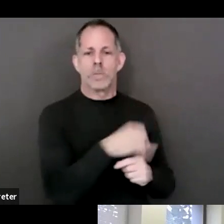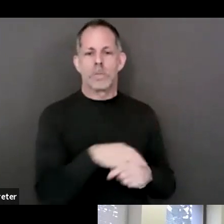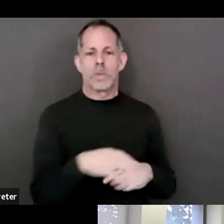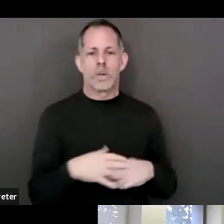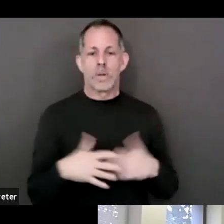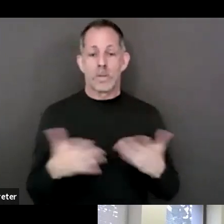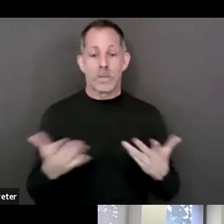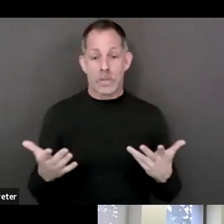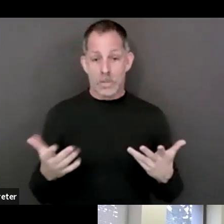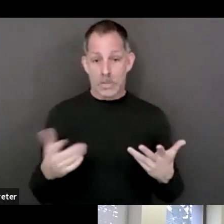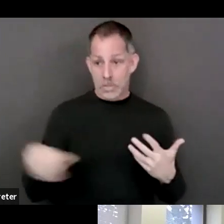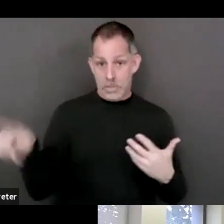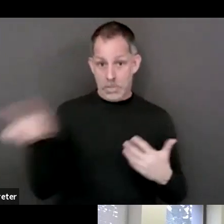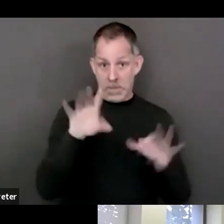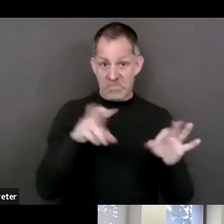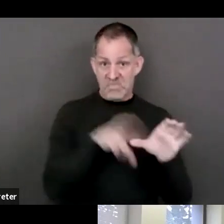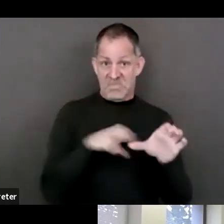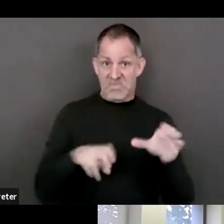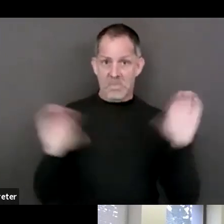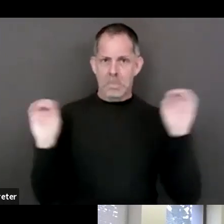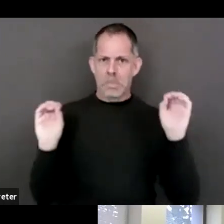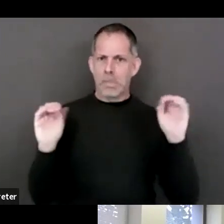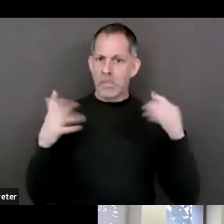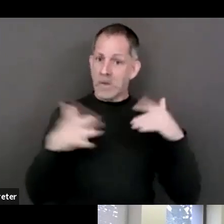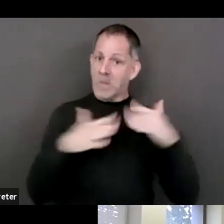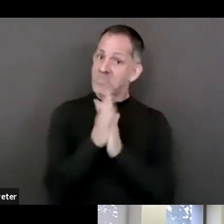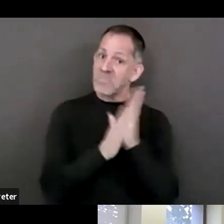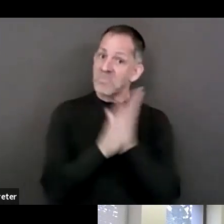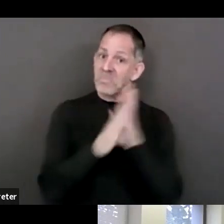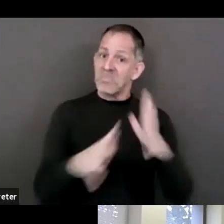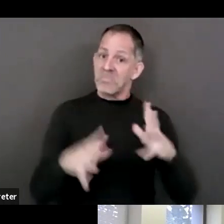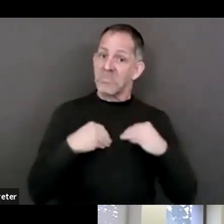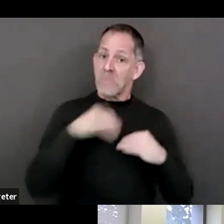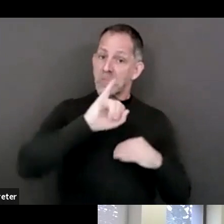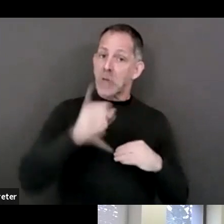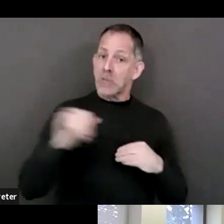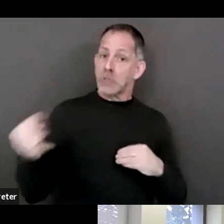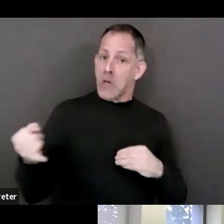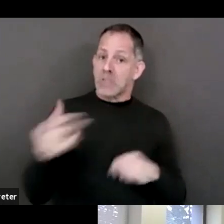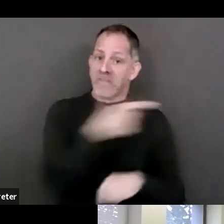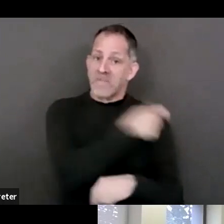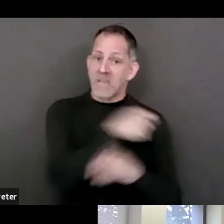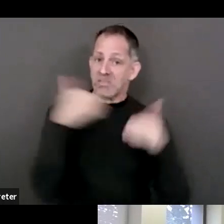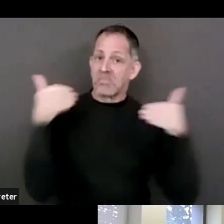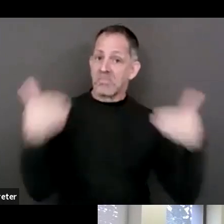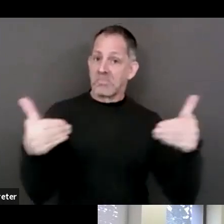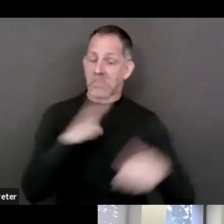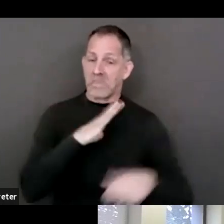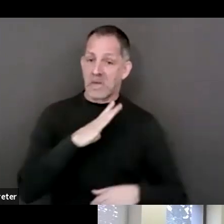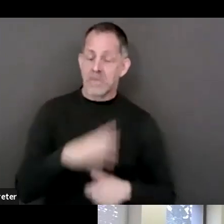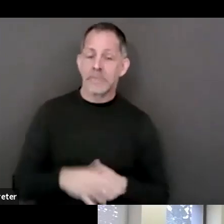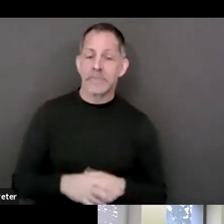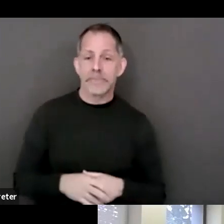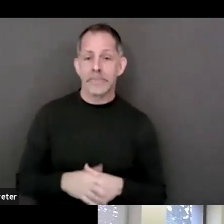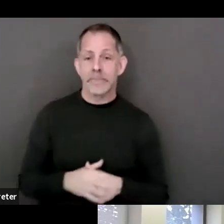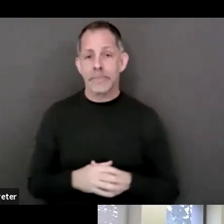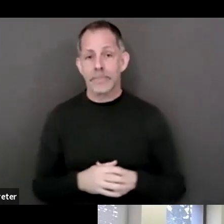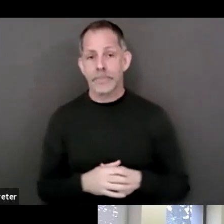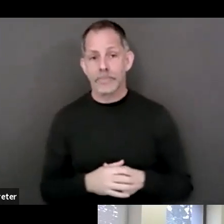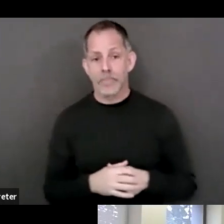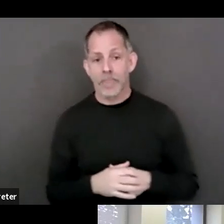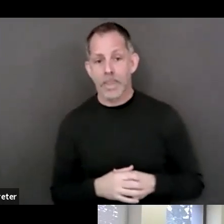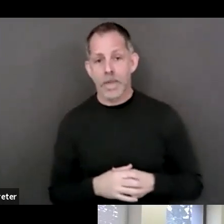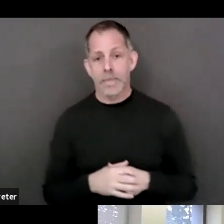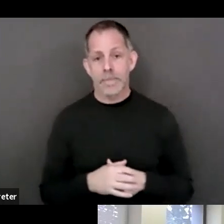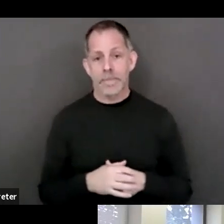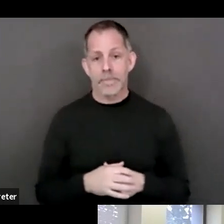lot of hesitancy with folks who have been asking or scheduling with Johnson & Johnson. So I just wanted to add that's a good news. good